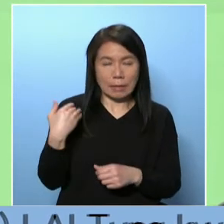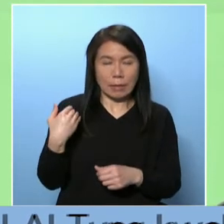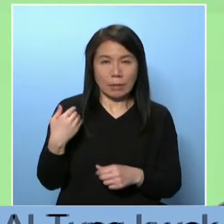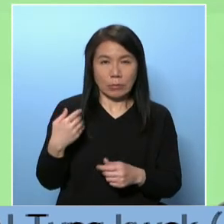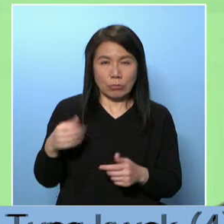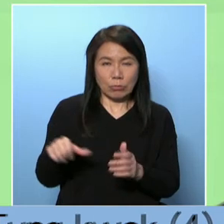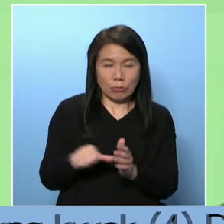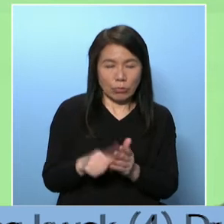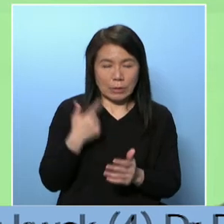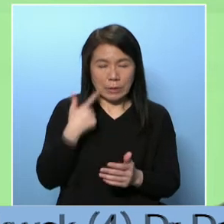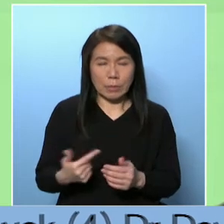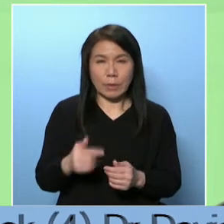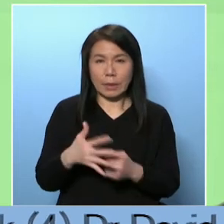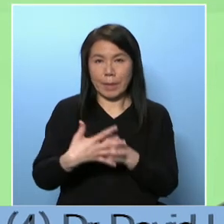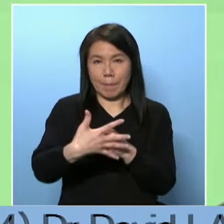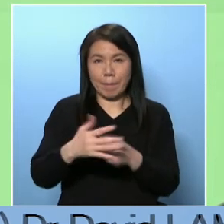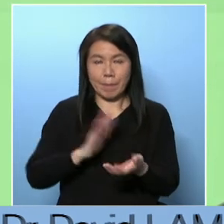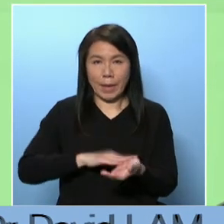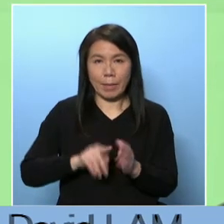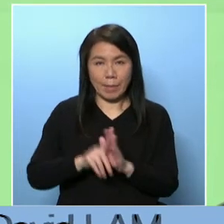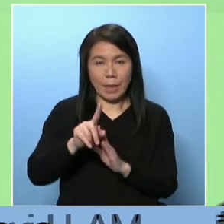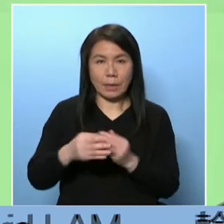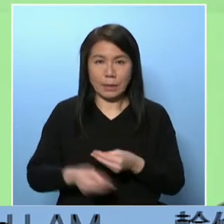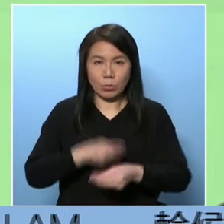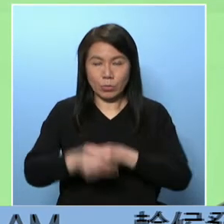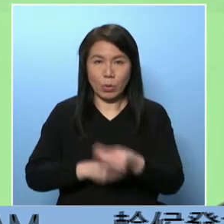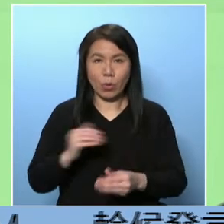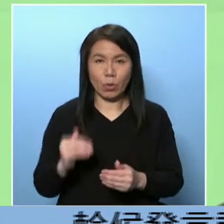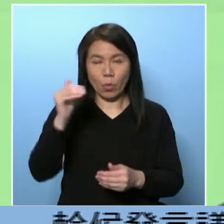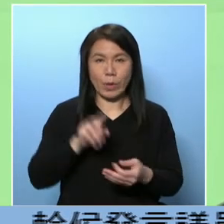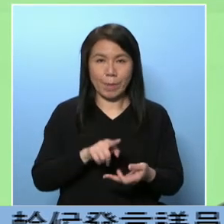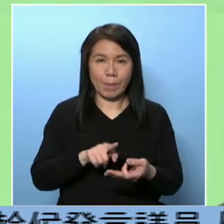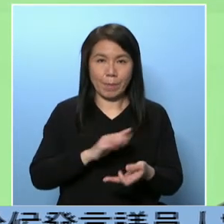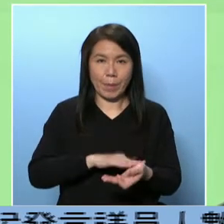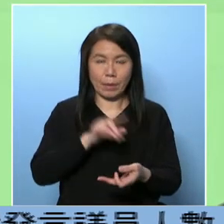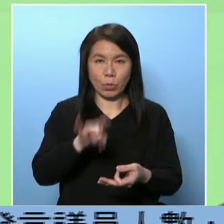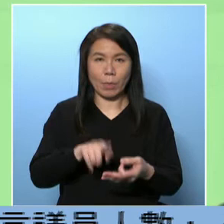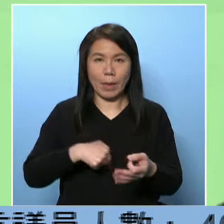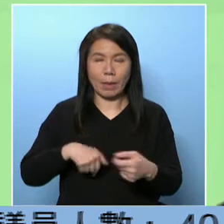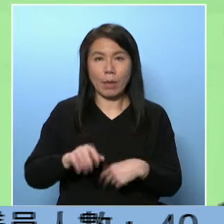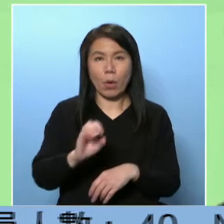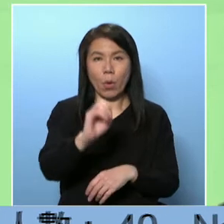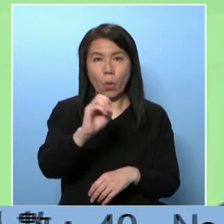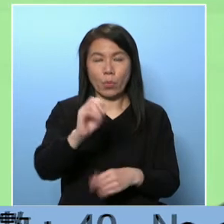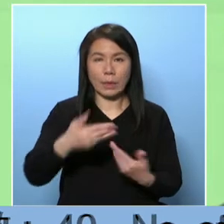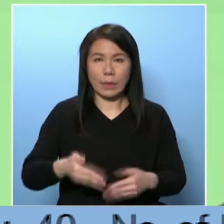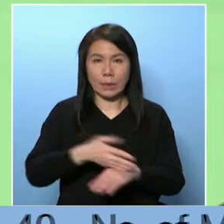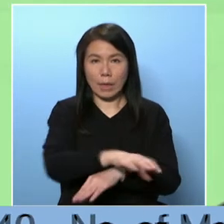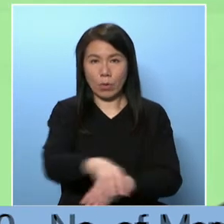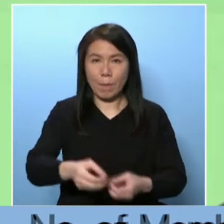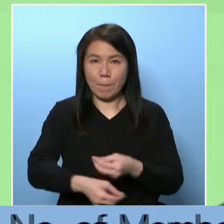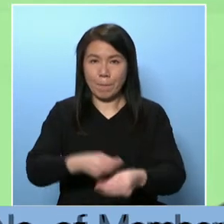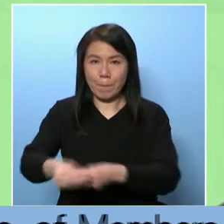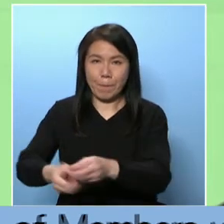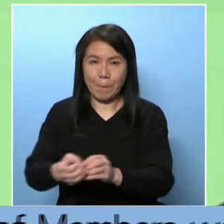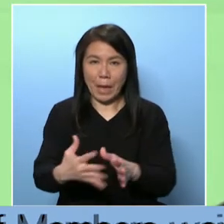pandemic, because this is the fifth wave, and this is the most severe situation that we are facing. We are talking about Omicron, which is